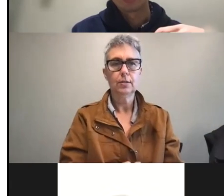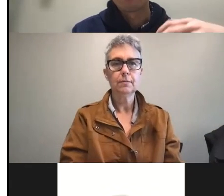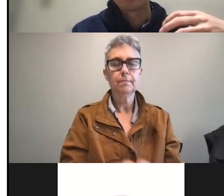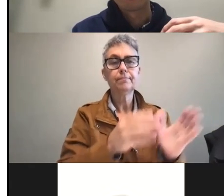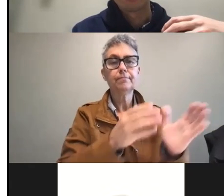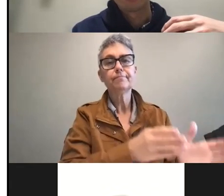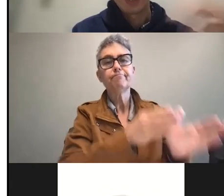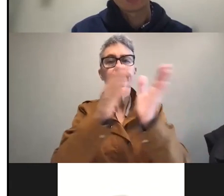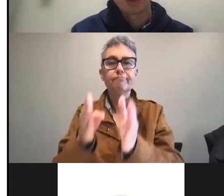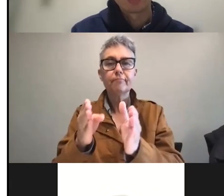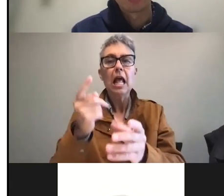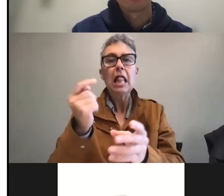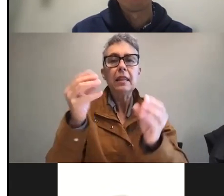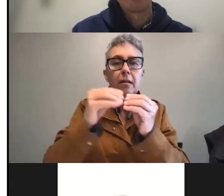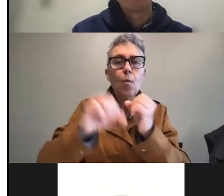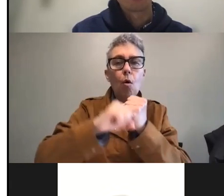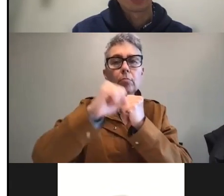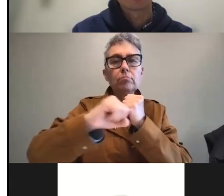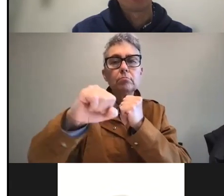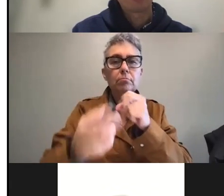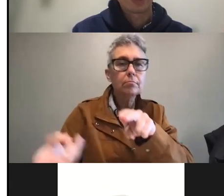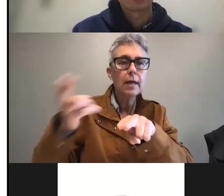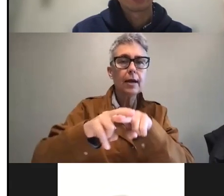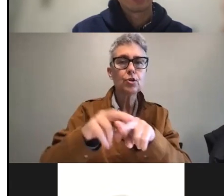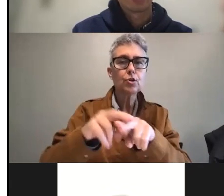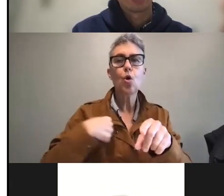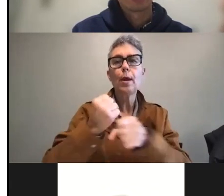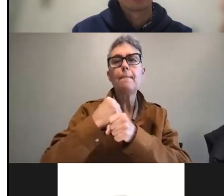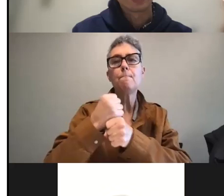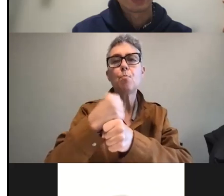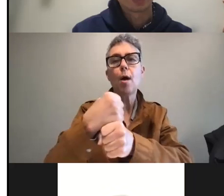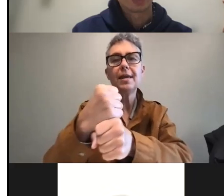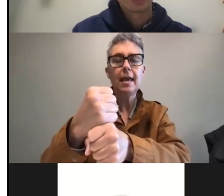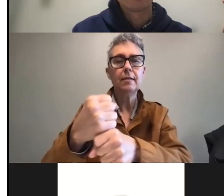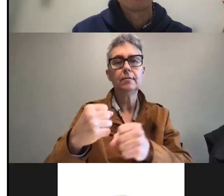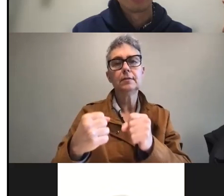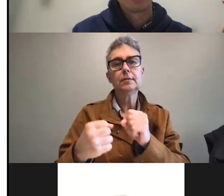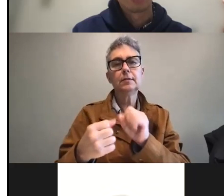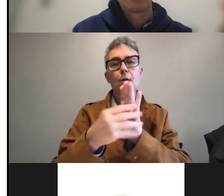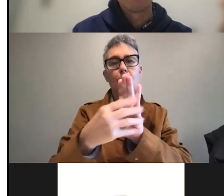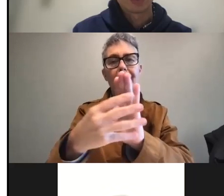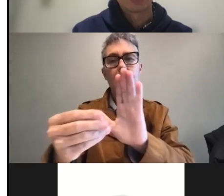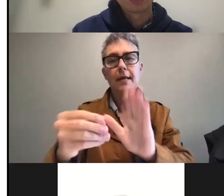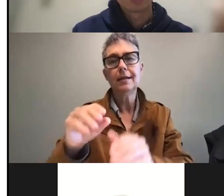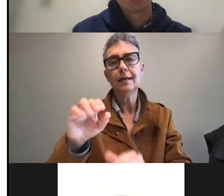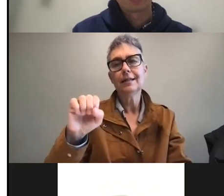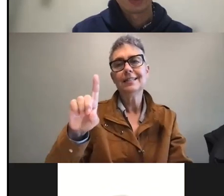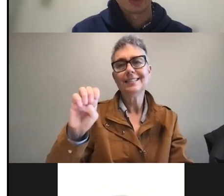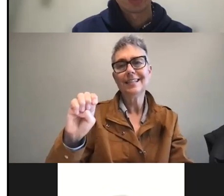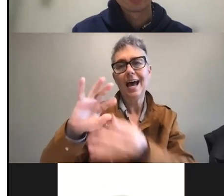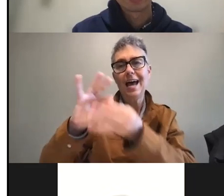we do a little bit extra. We actually propagate the side chain atom vectors,